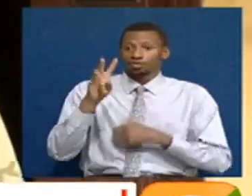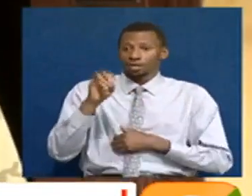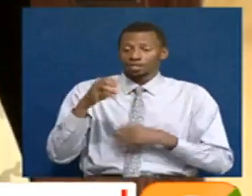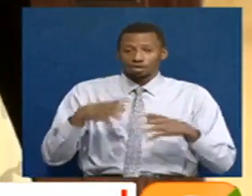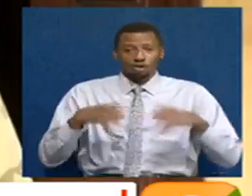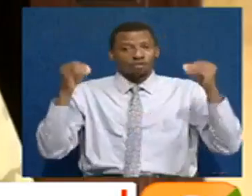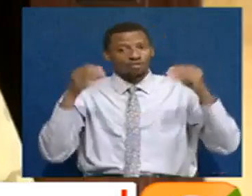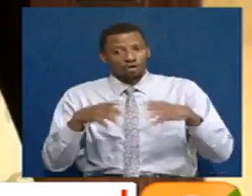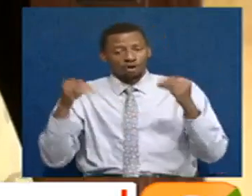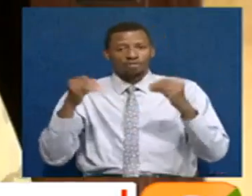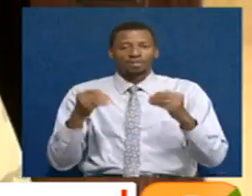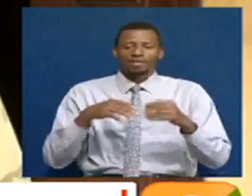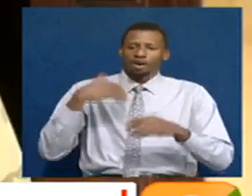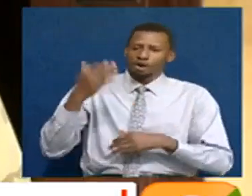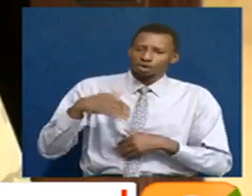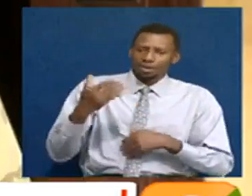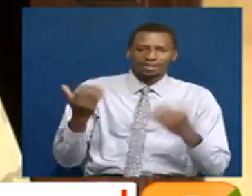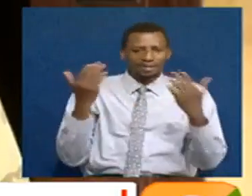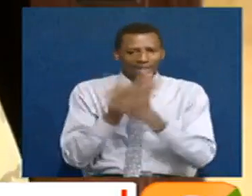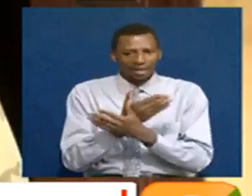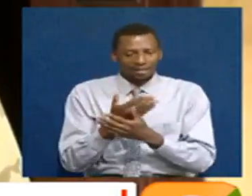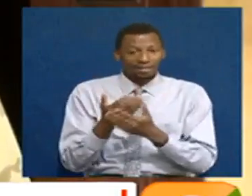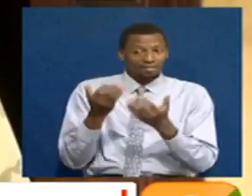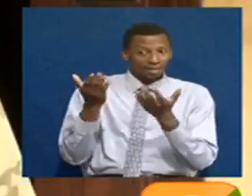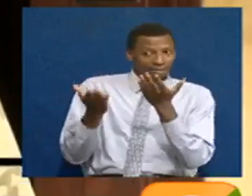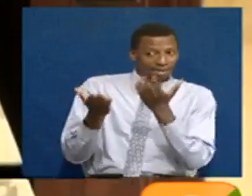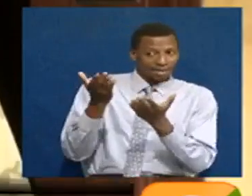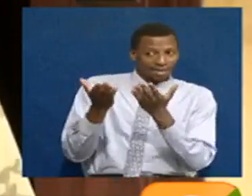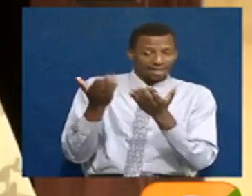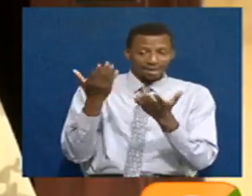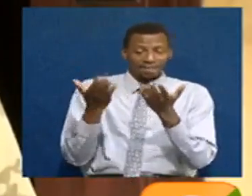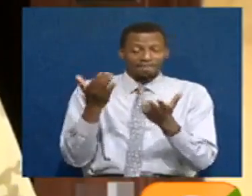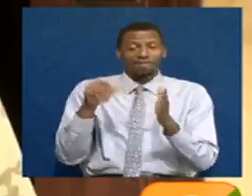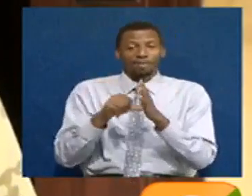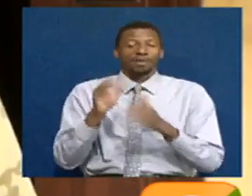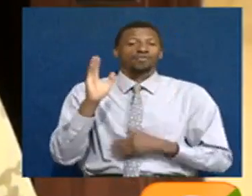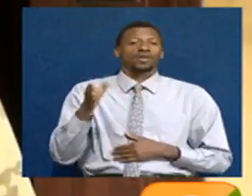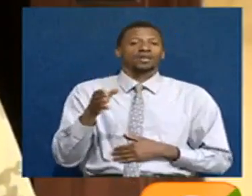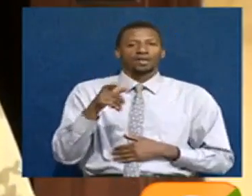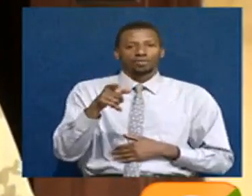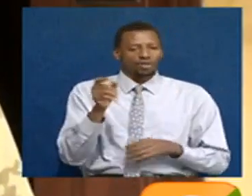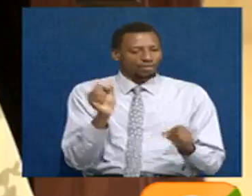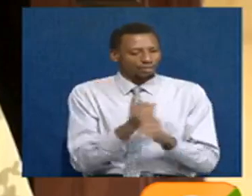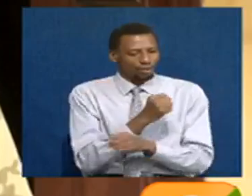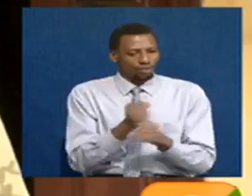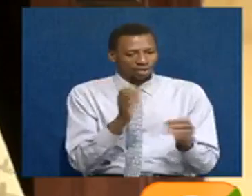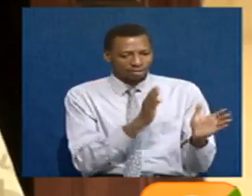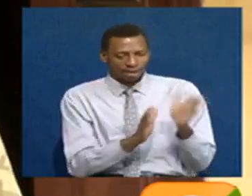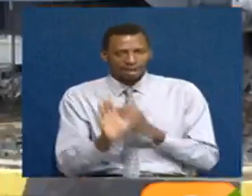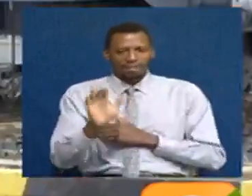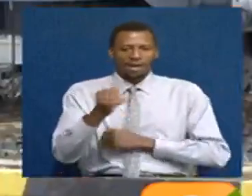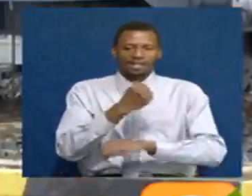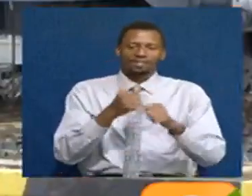time, every night, it was predictable that there would be a problem. And so you cannot properly plan your